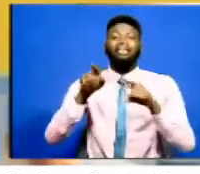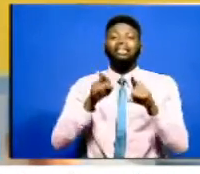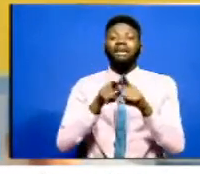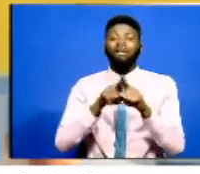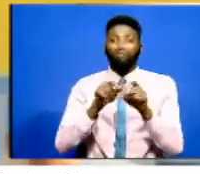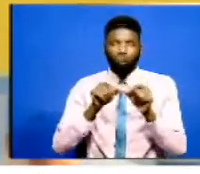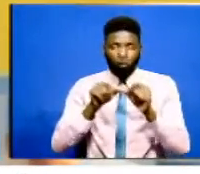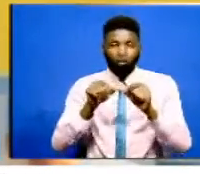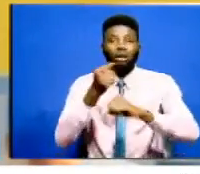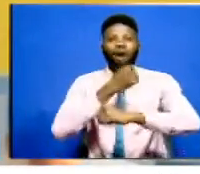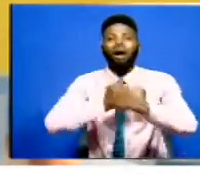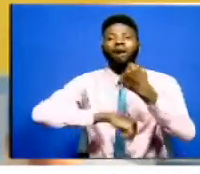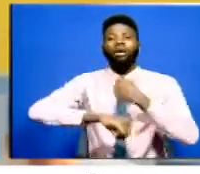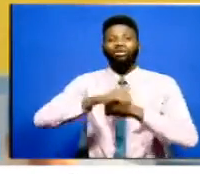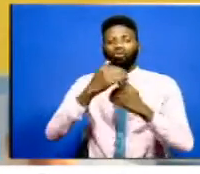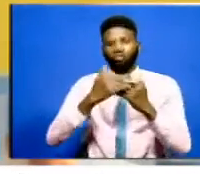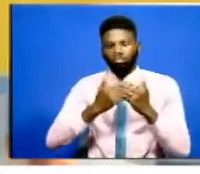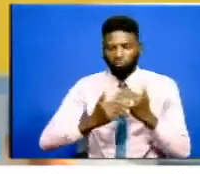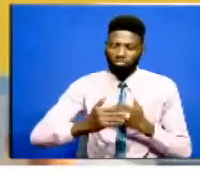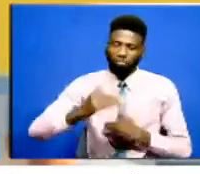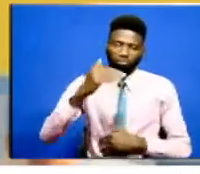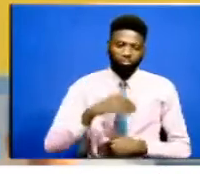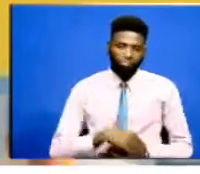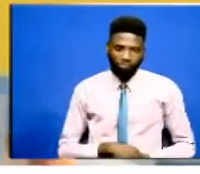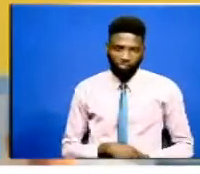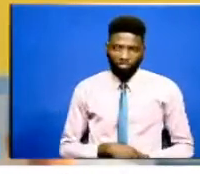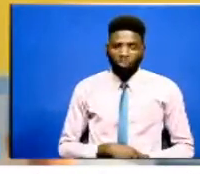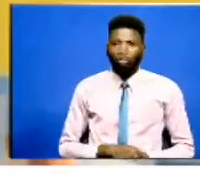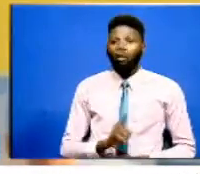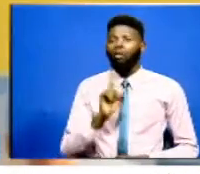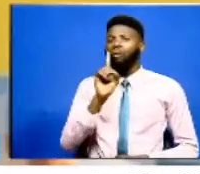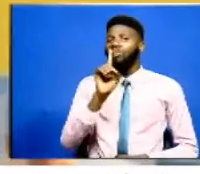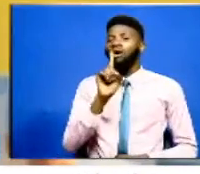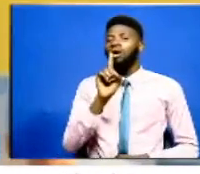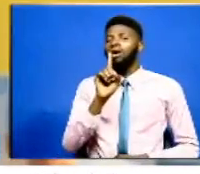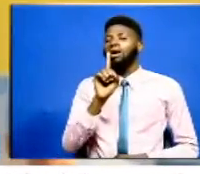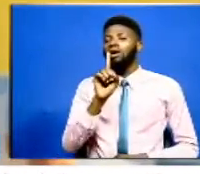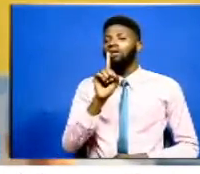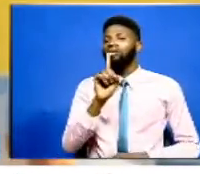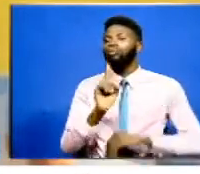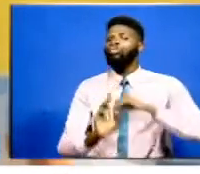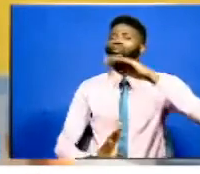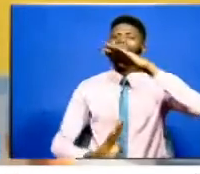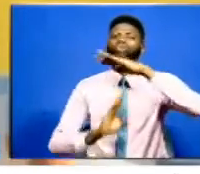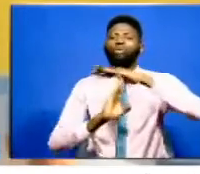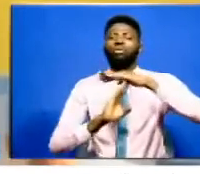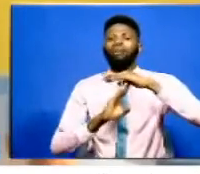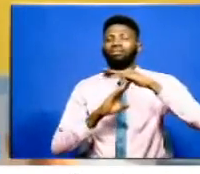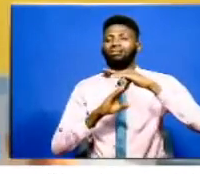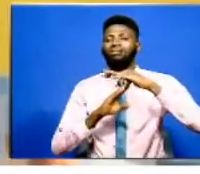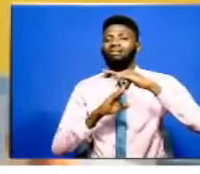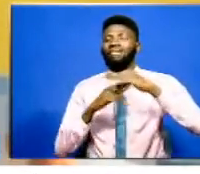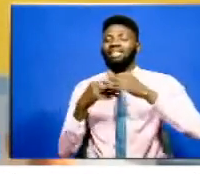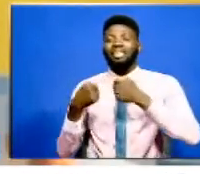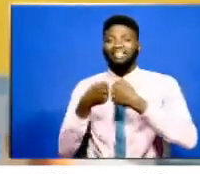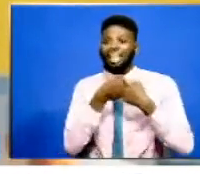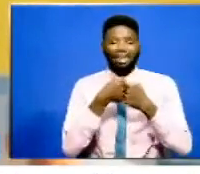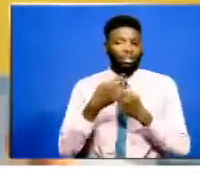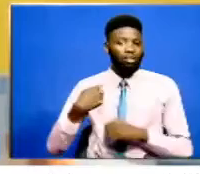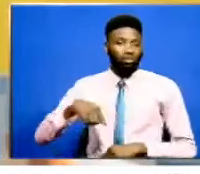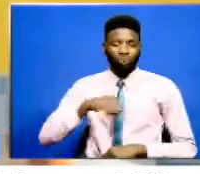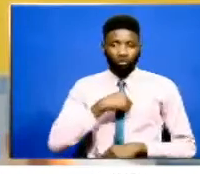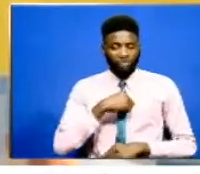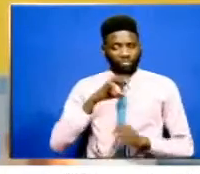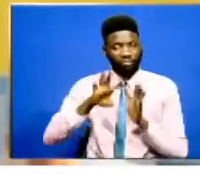steps forward. One of the key bottlenecks we have encountered during the COVID-19